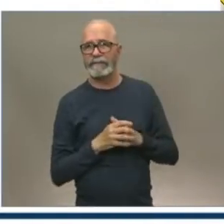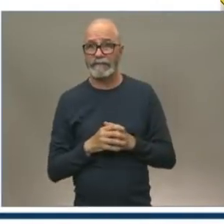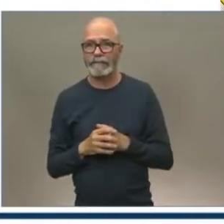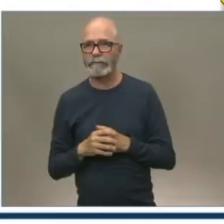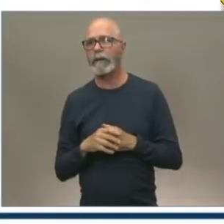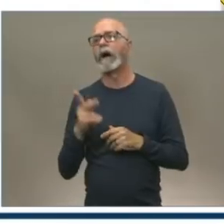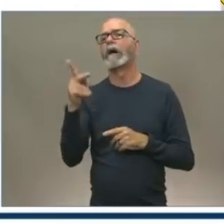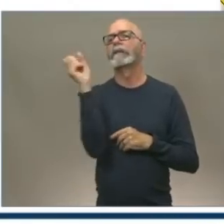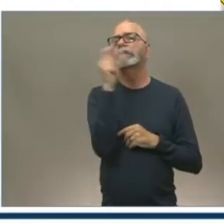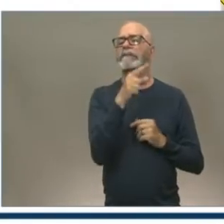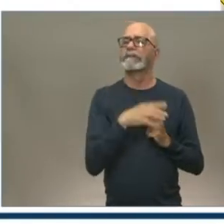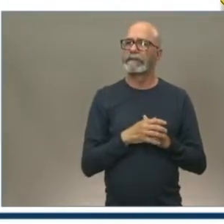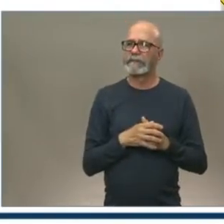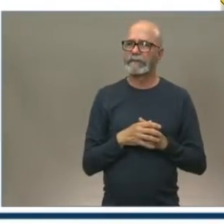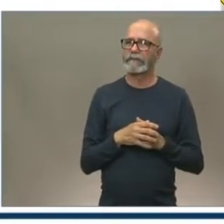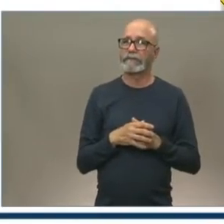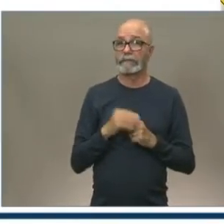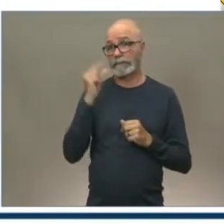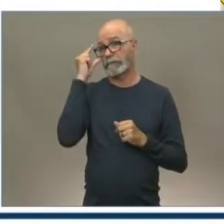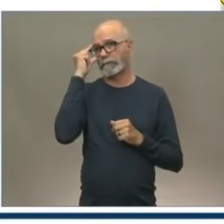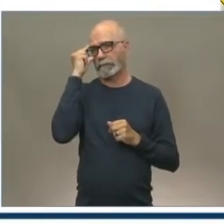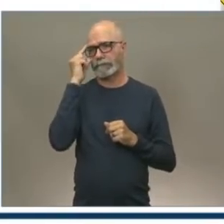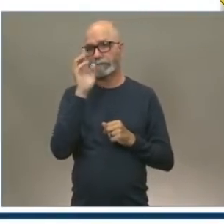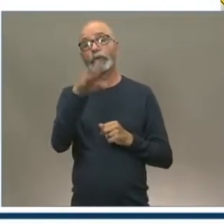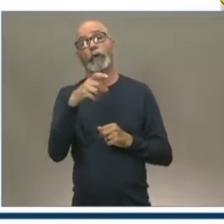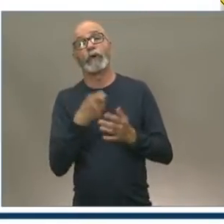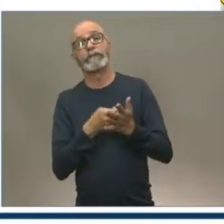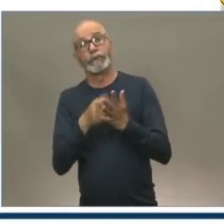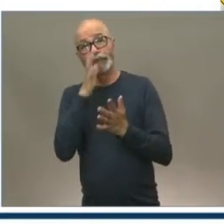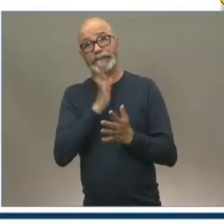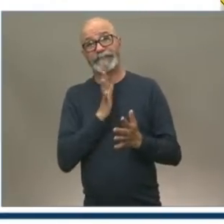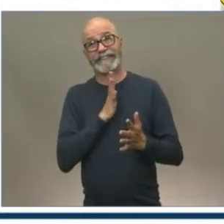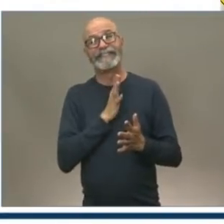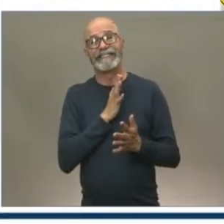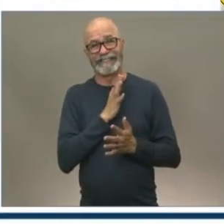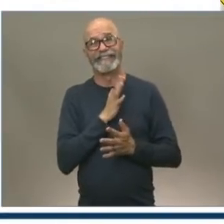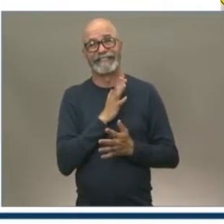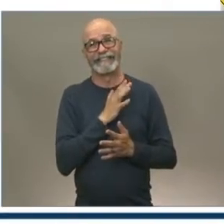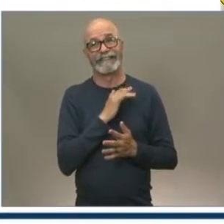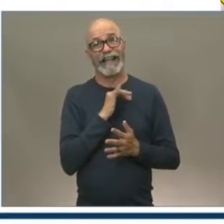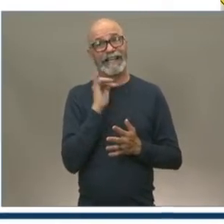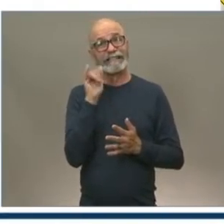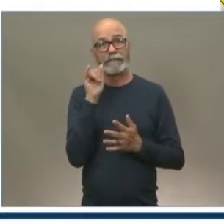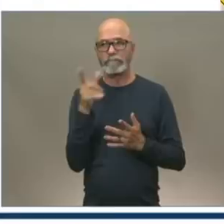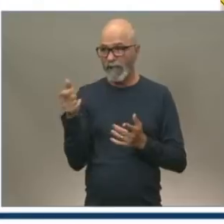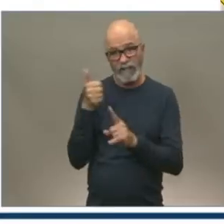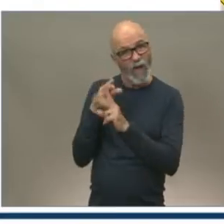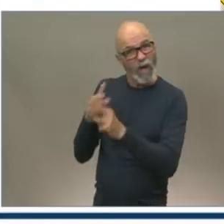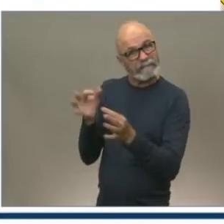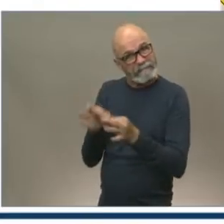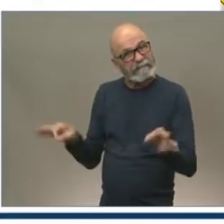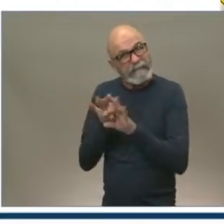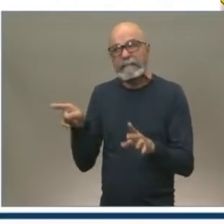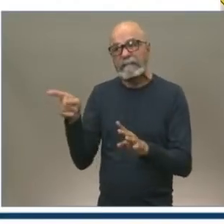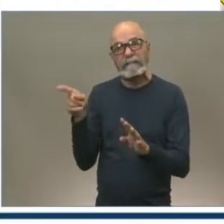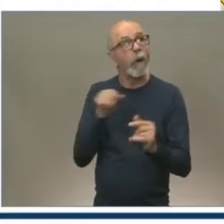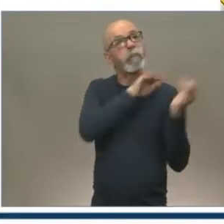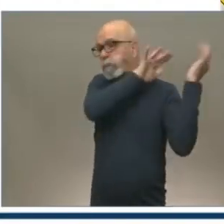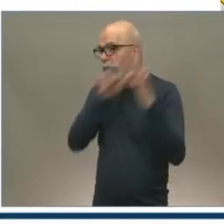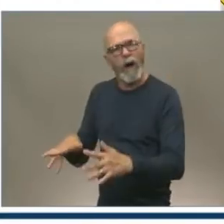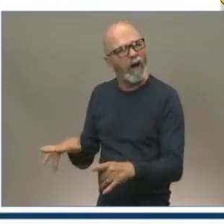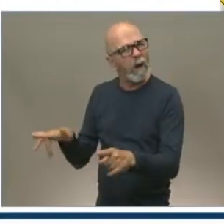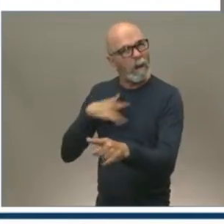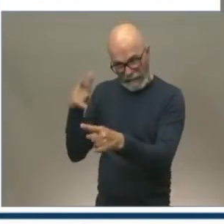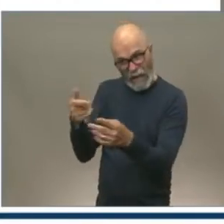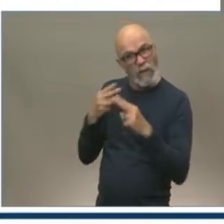the World's Women Hockey Championship, is that essential, or will they be allowed in? So I've worked closely